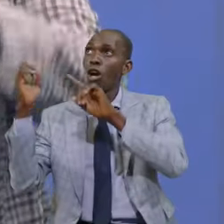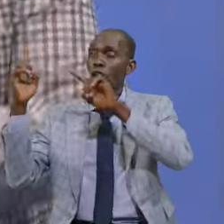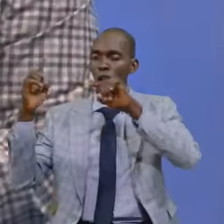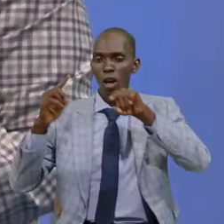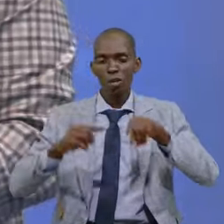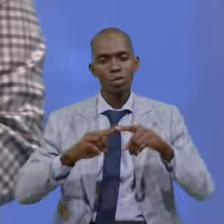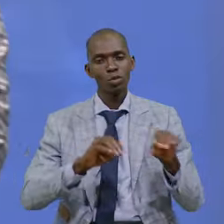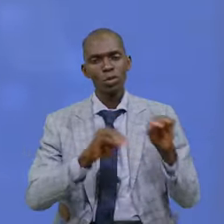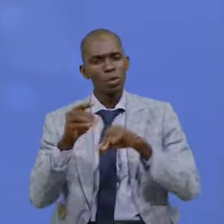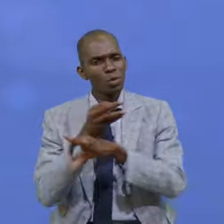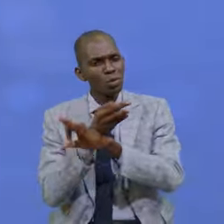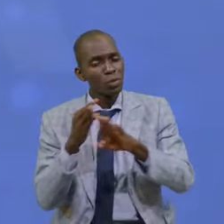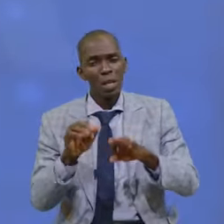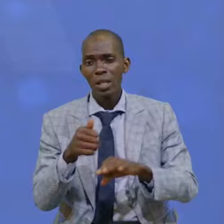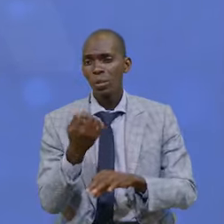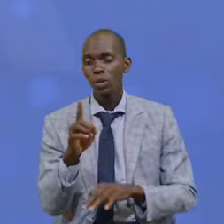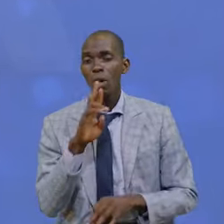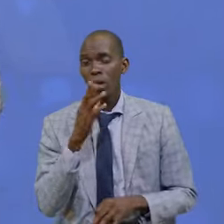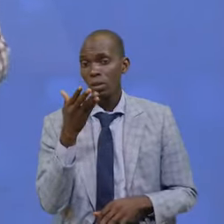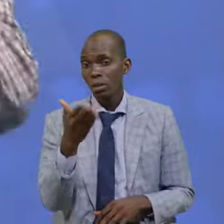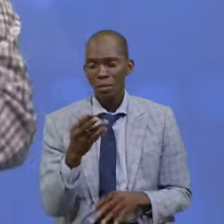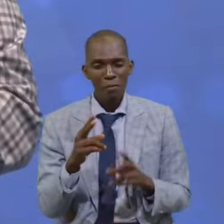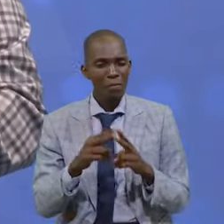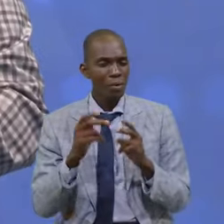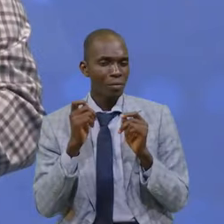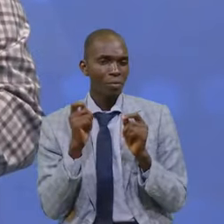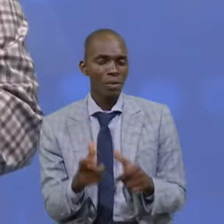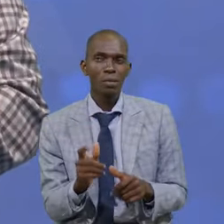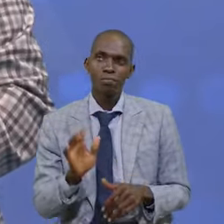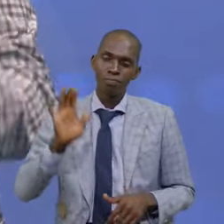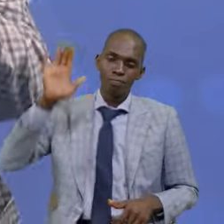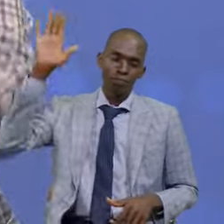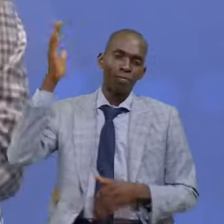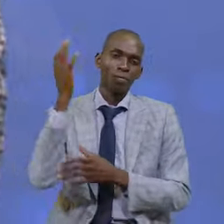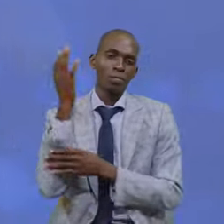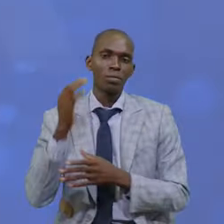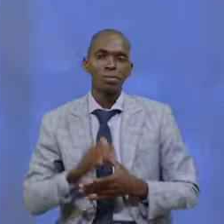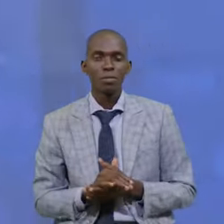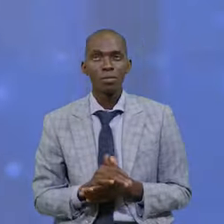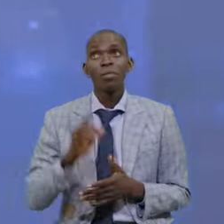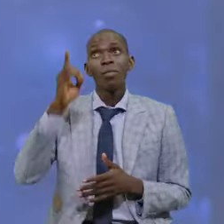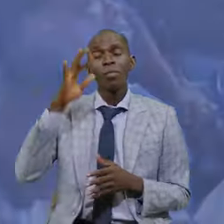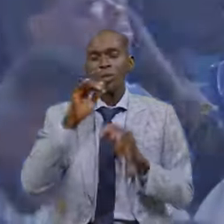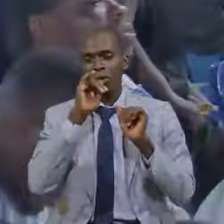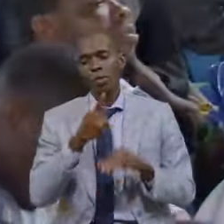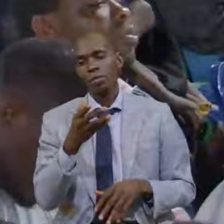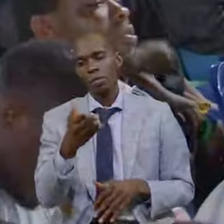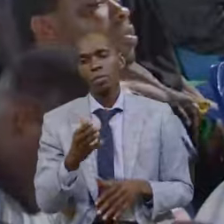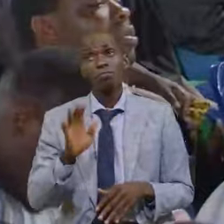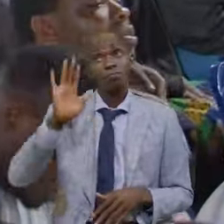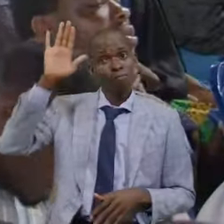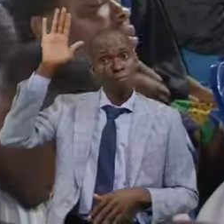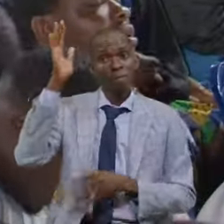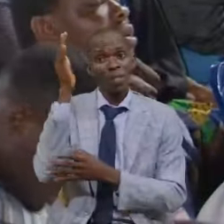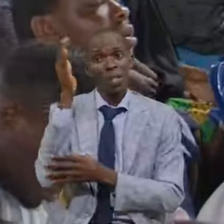free. Wherever you are, very quickly, raise up your hand. God bless you there. Raise up your hand. This